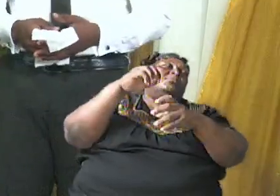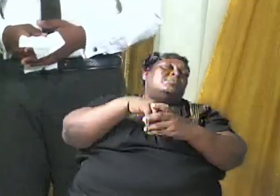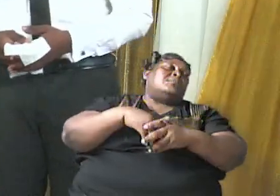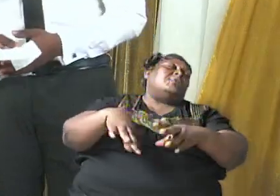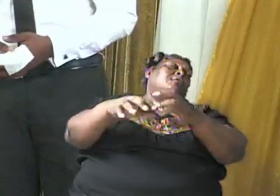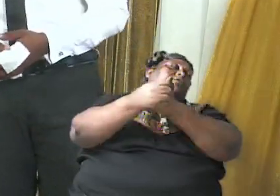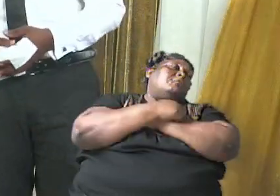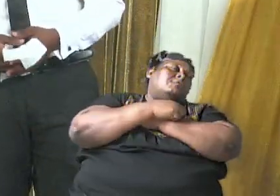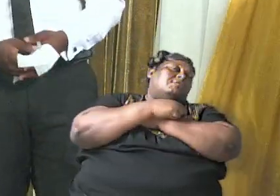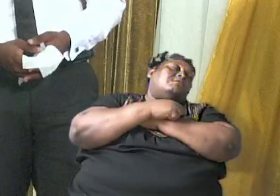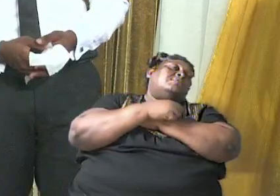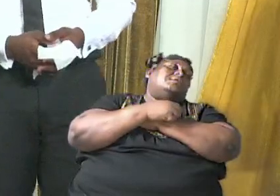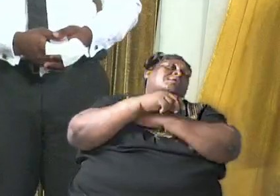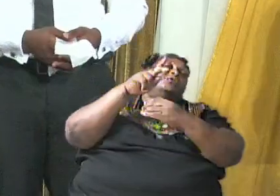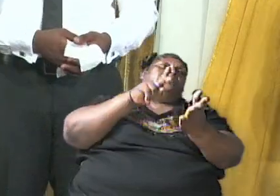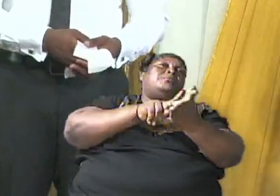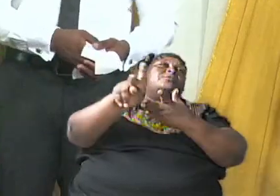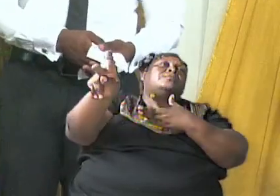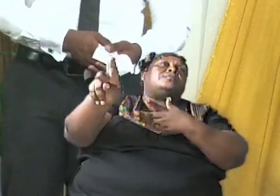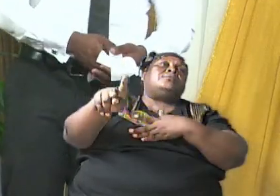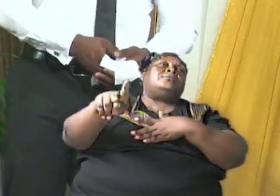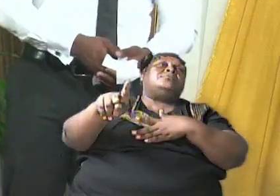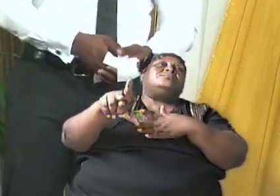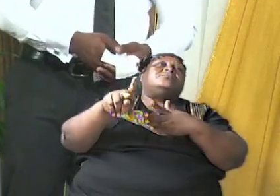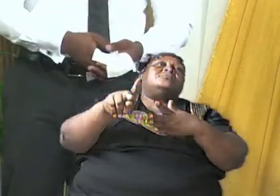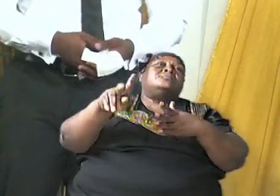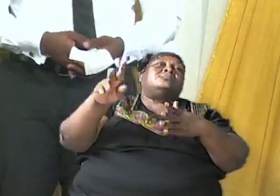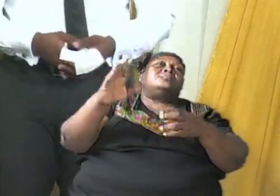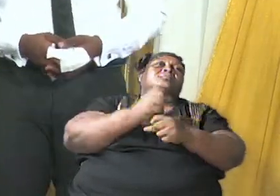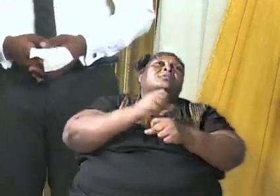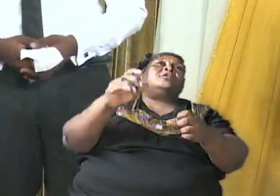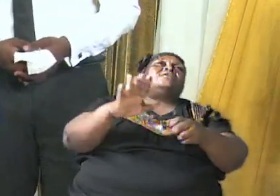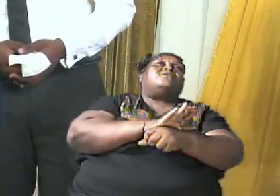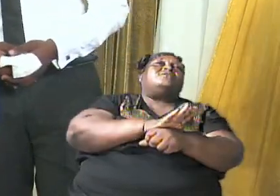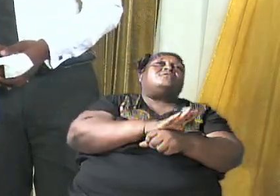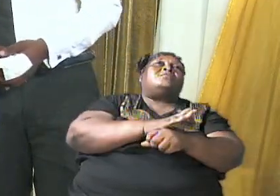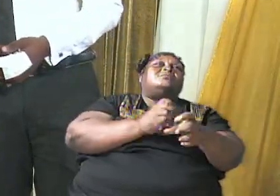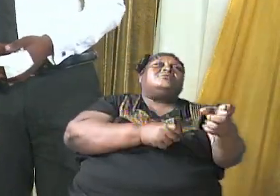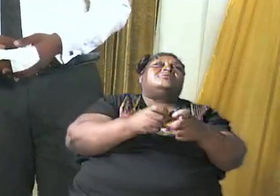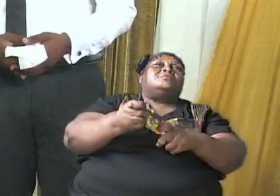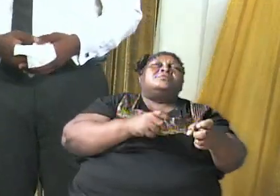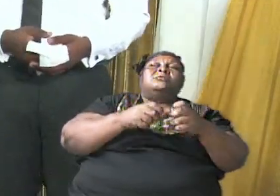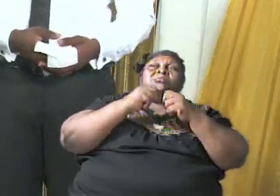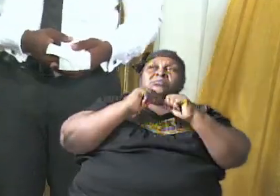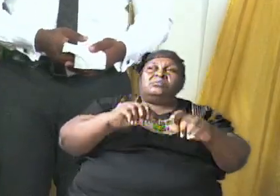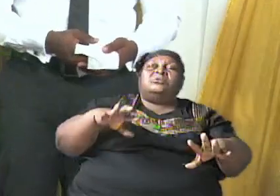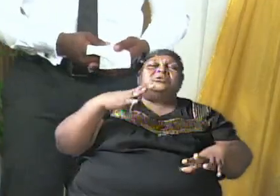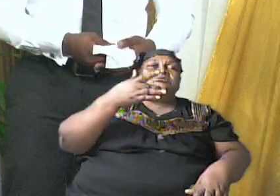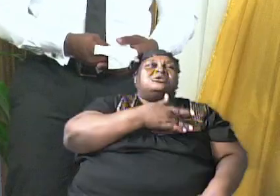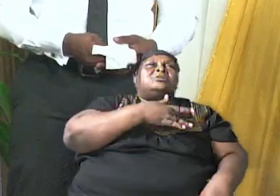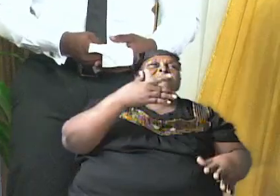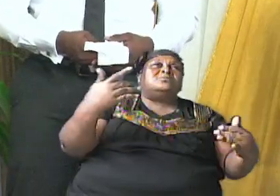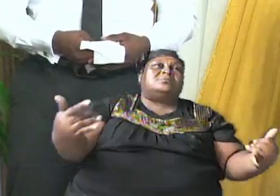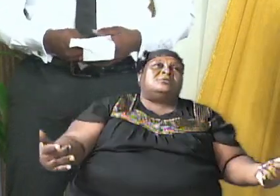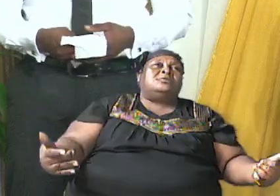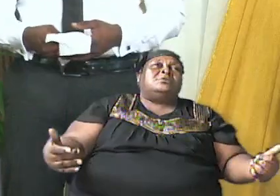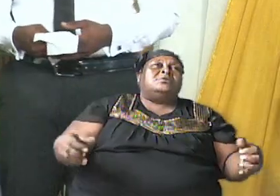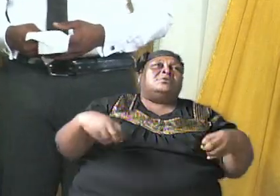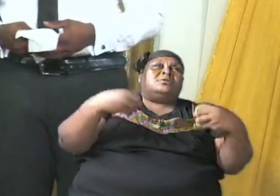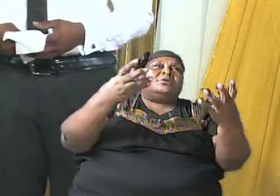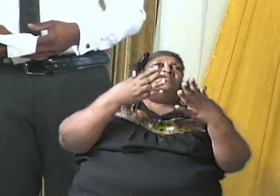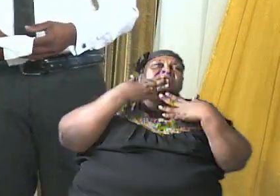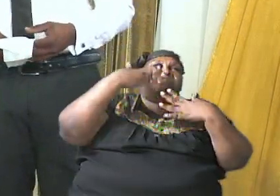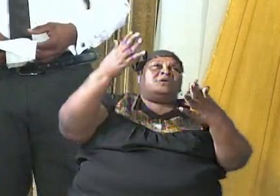in purity. Jesus, Lord God Almighty, take full control. Bless our heart today as we give you